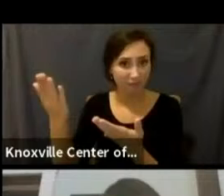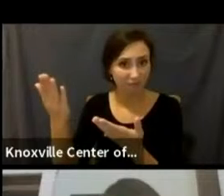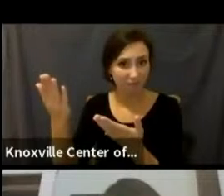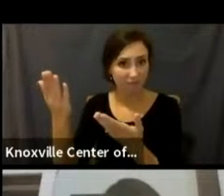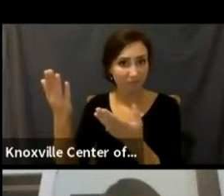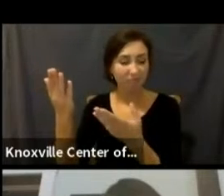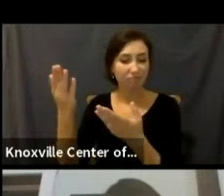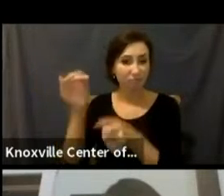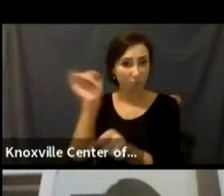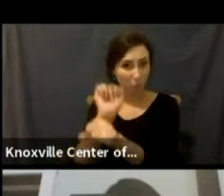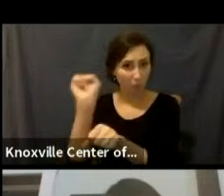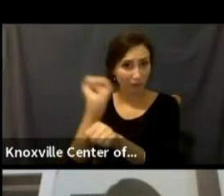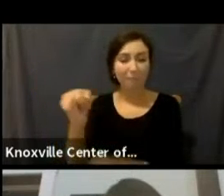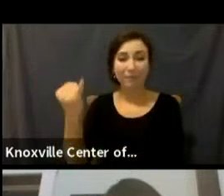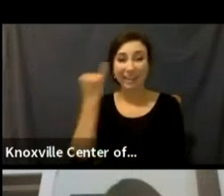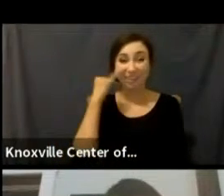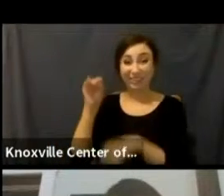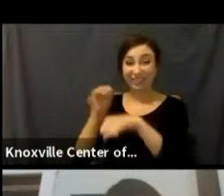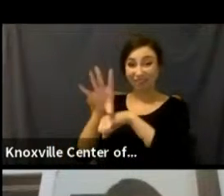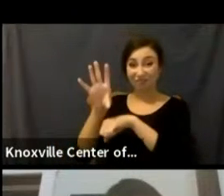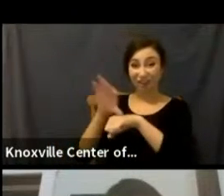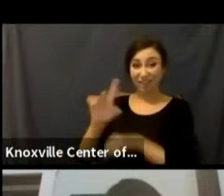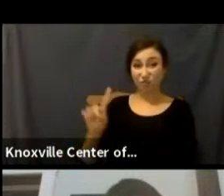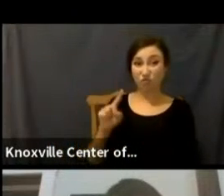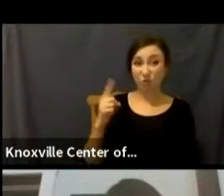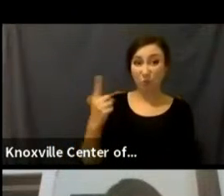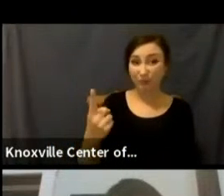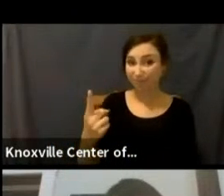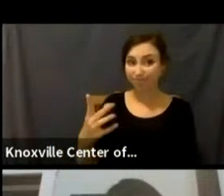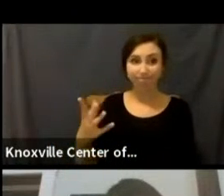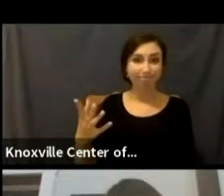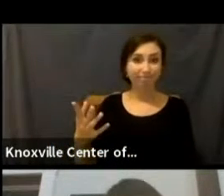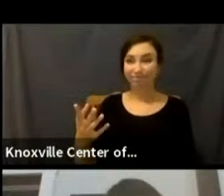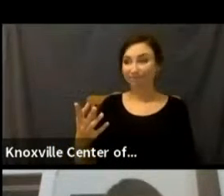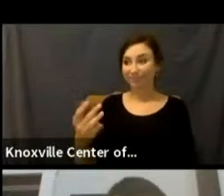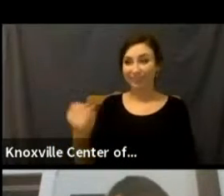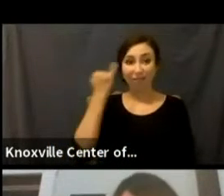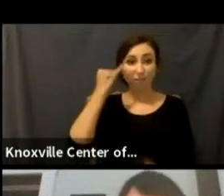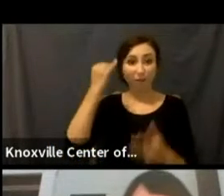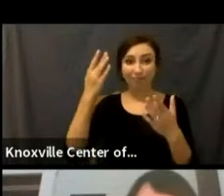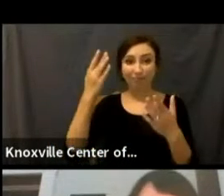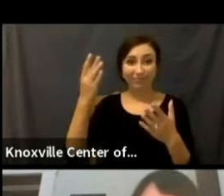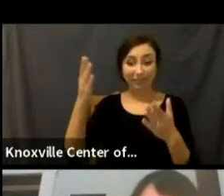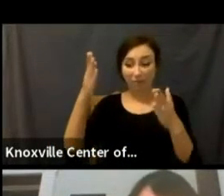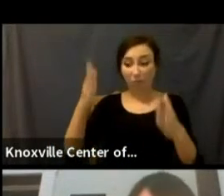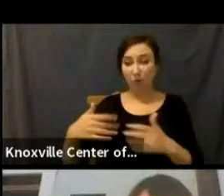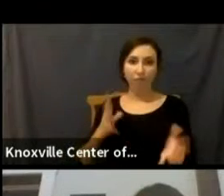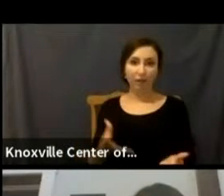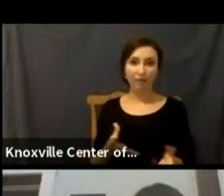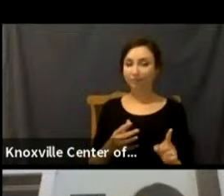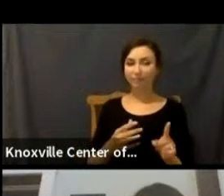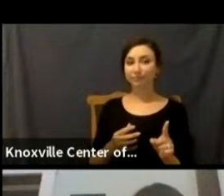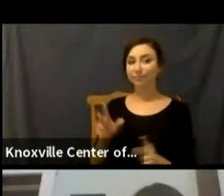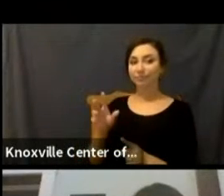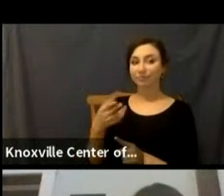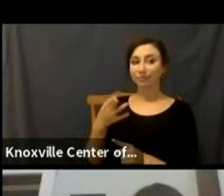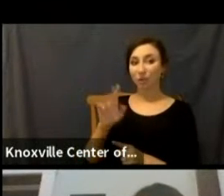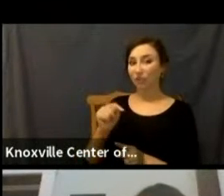But if it's an advisory only, as long as somebody is responsible, that's all I would care about.